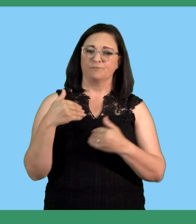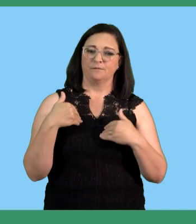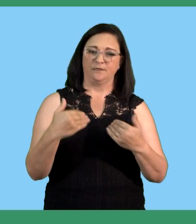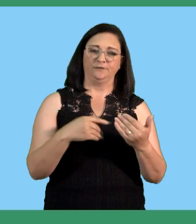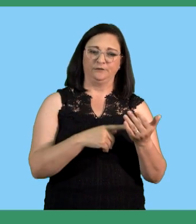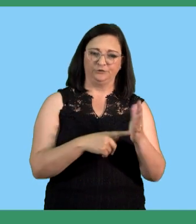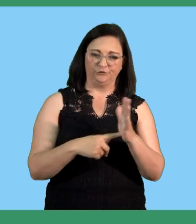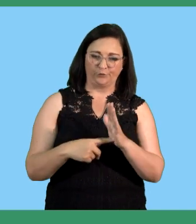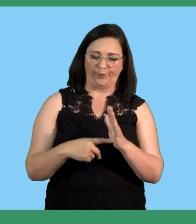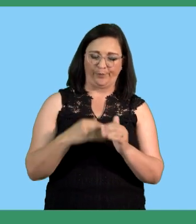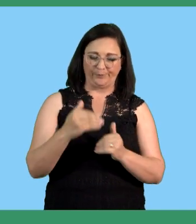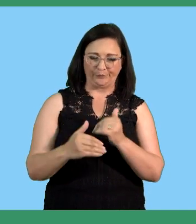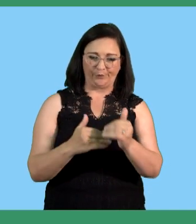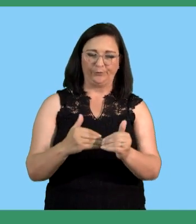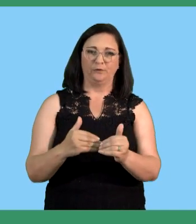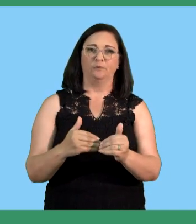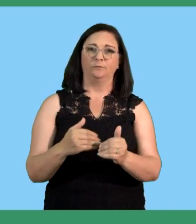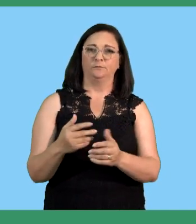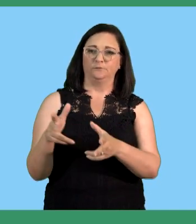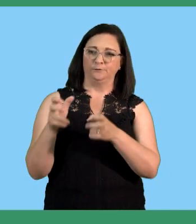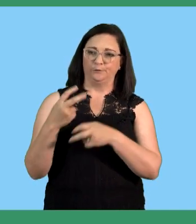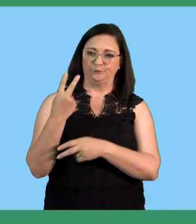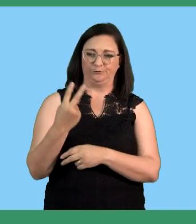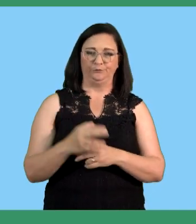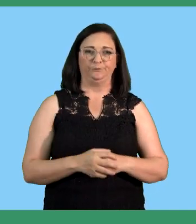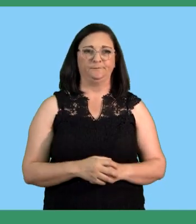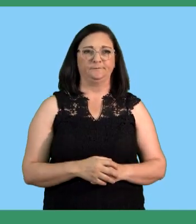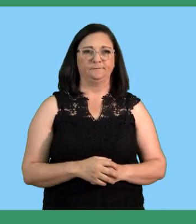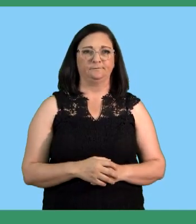the aspects that are included in the induction program.